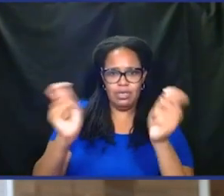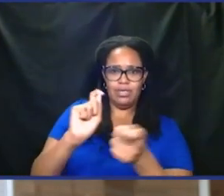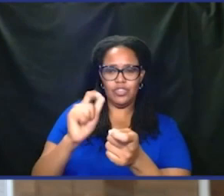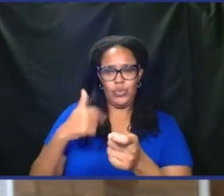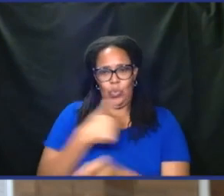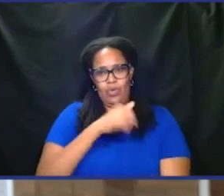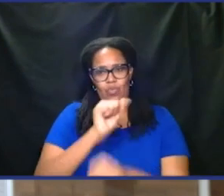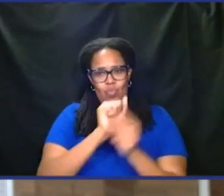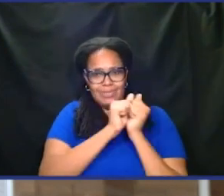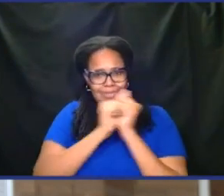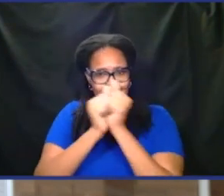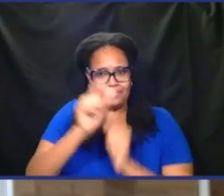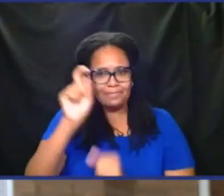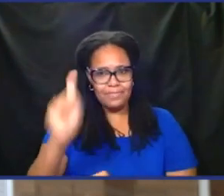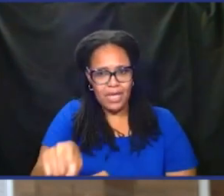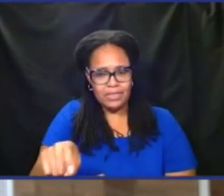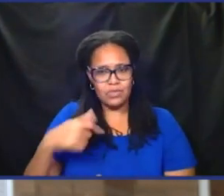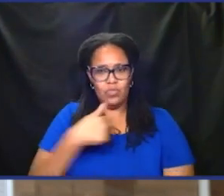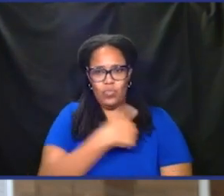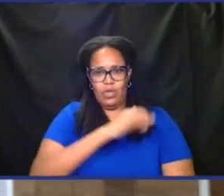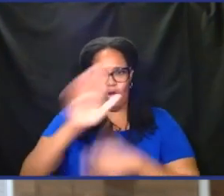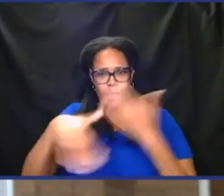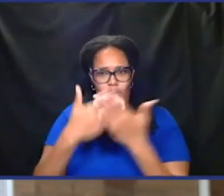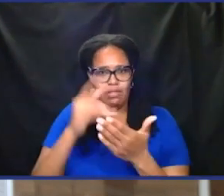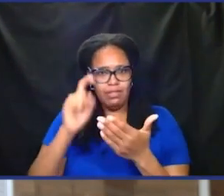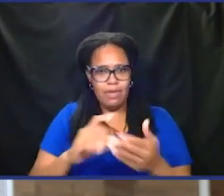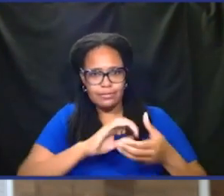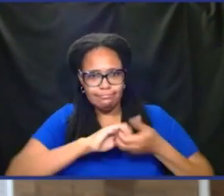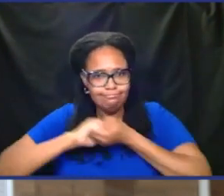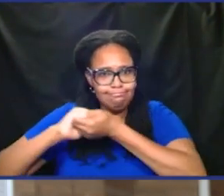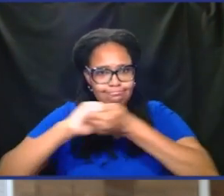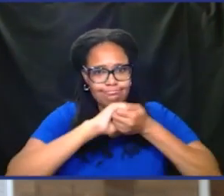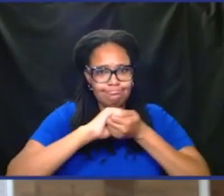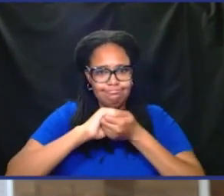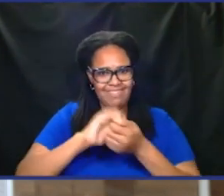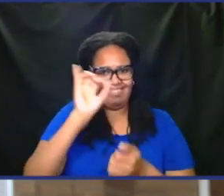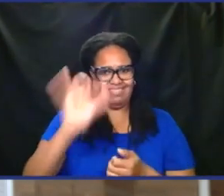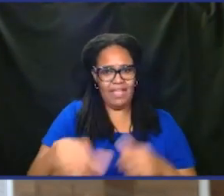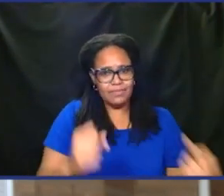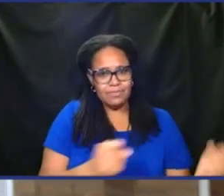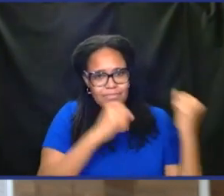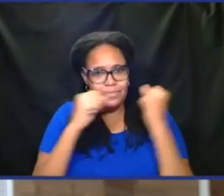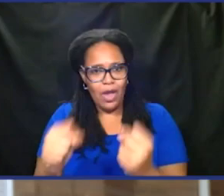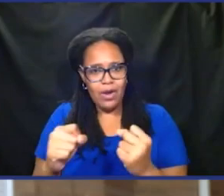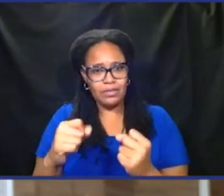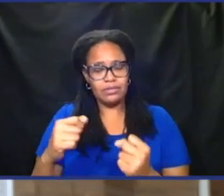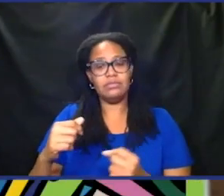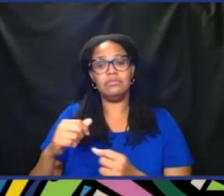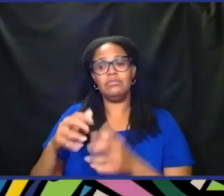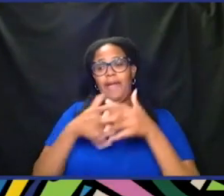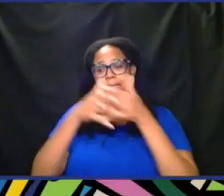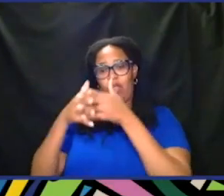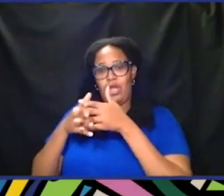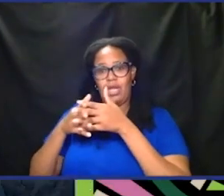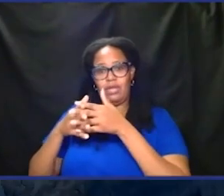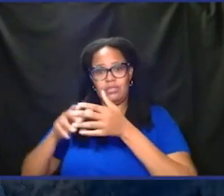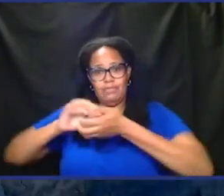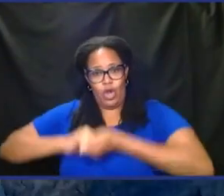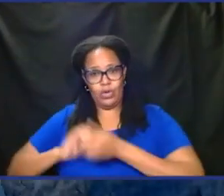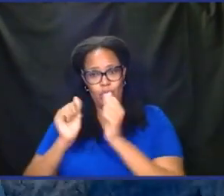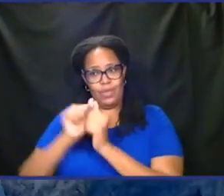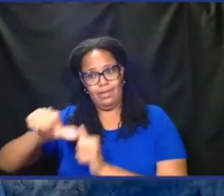such partnership is between Americares and the conservation organization African Parks.